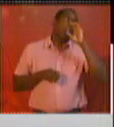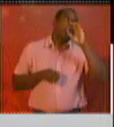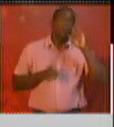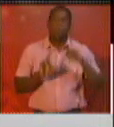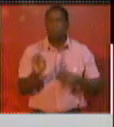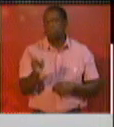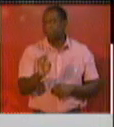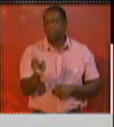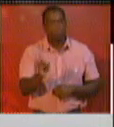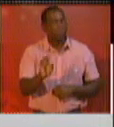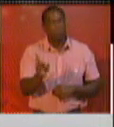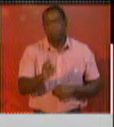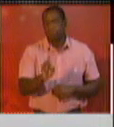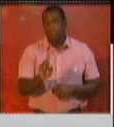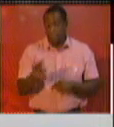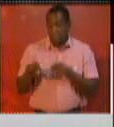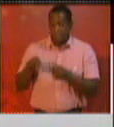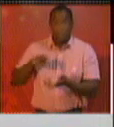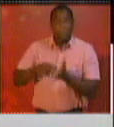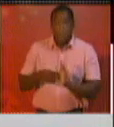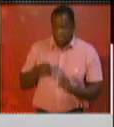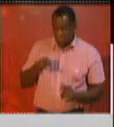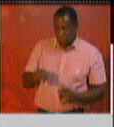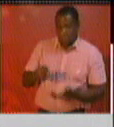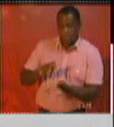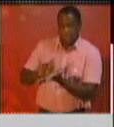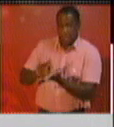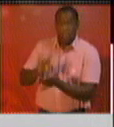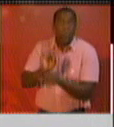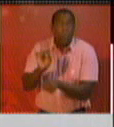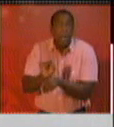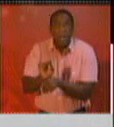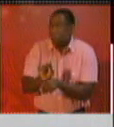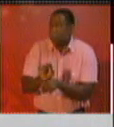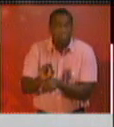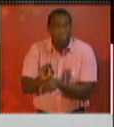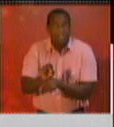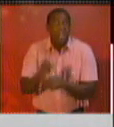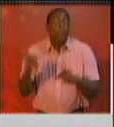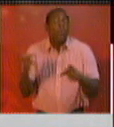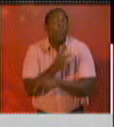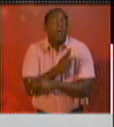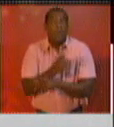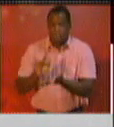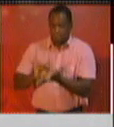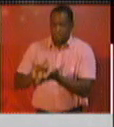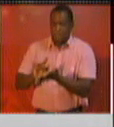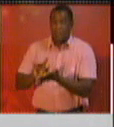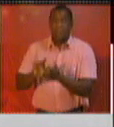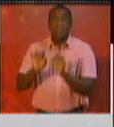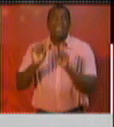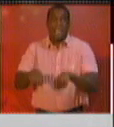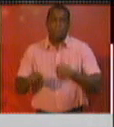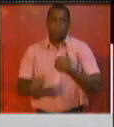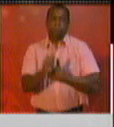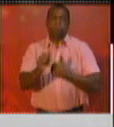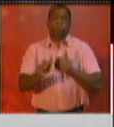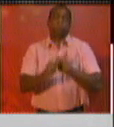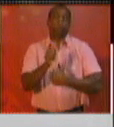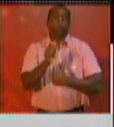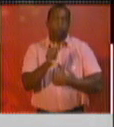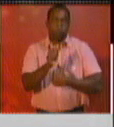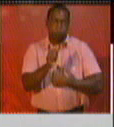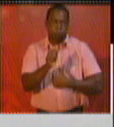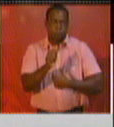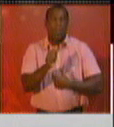level where they become toxic and dangerous. Next slide, please. You are once